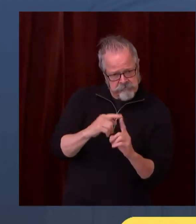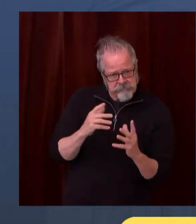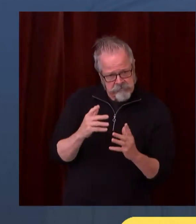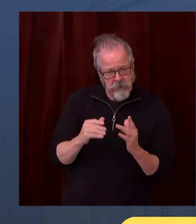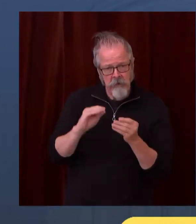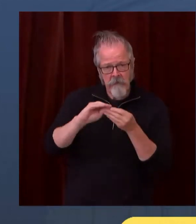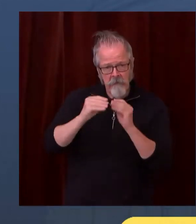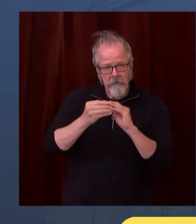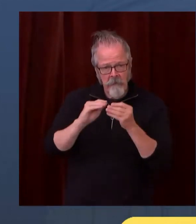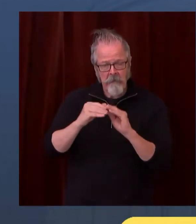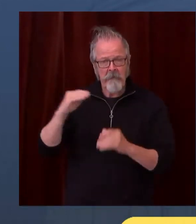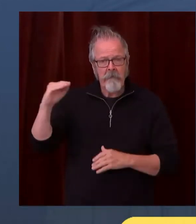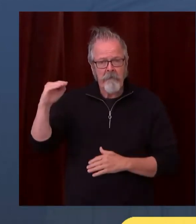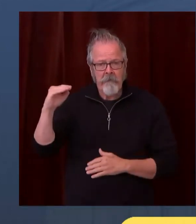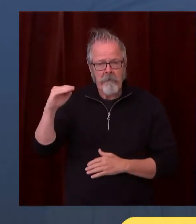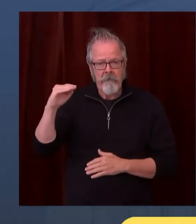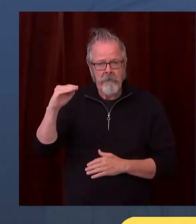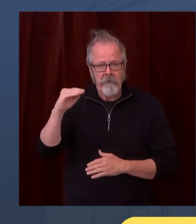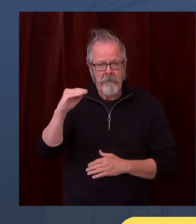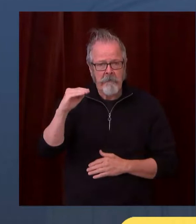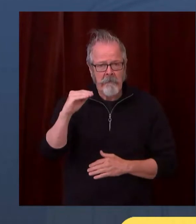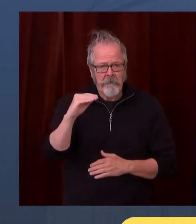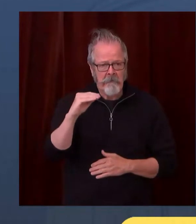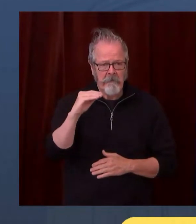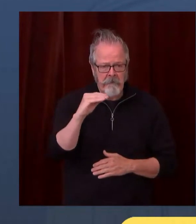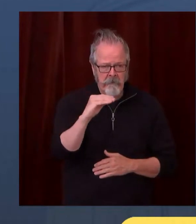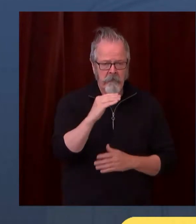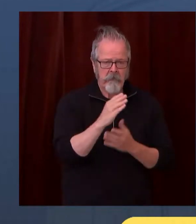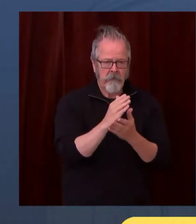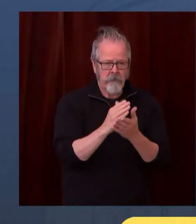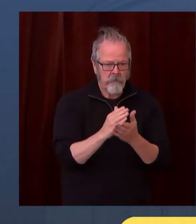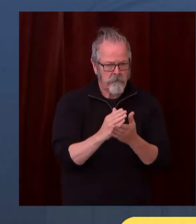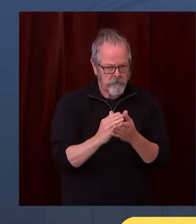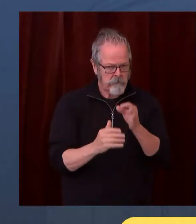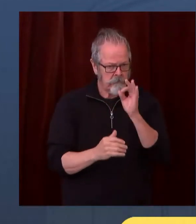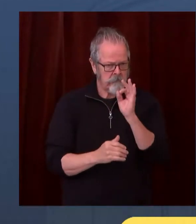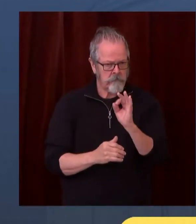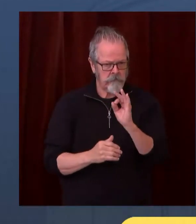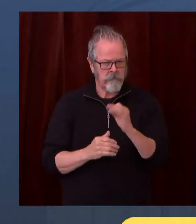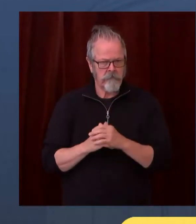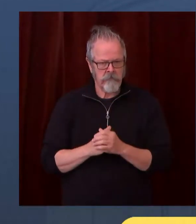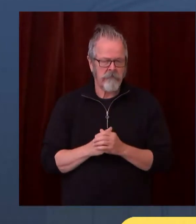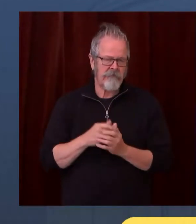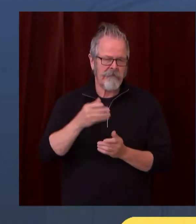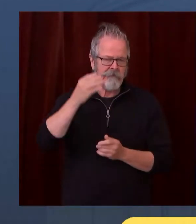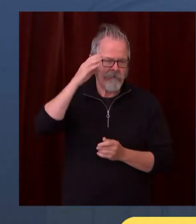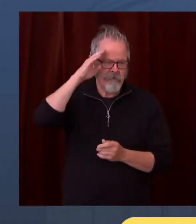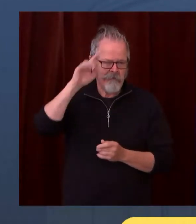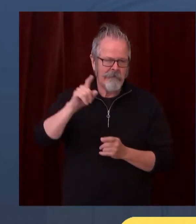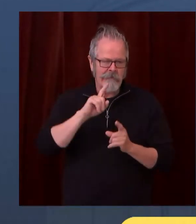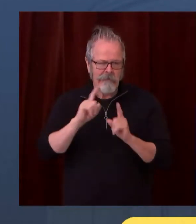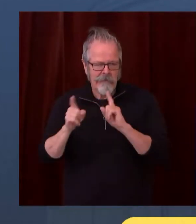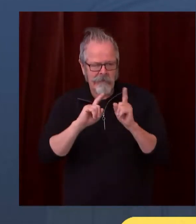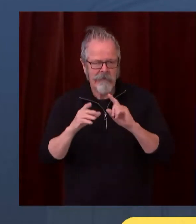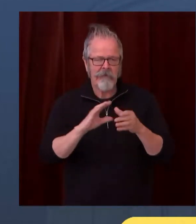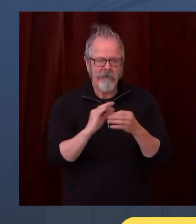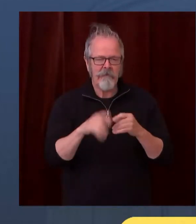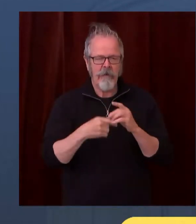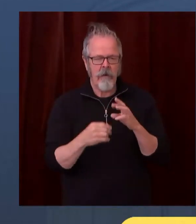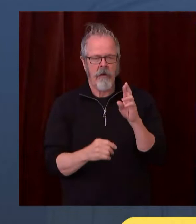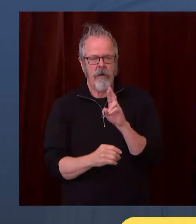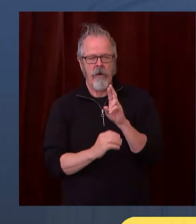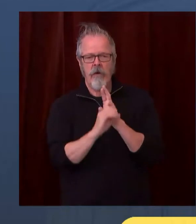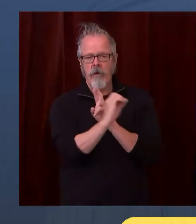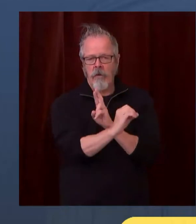trends. The R-naught number, this is of course the number that shows the number of people that an infected person